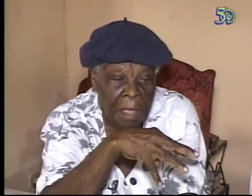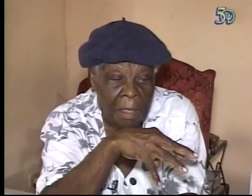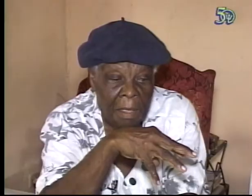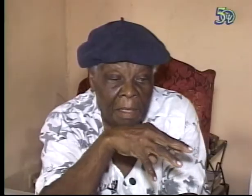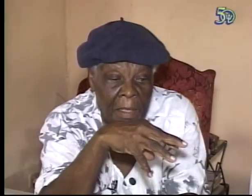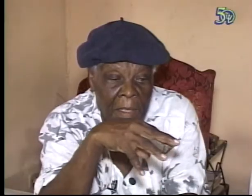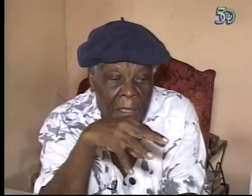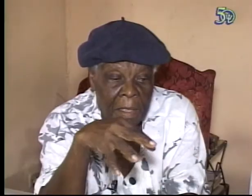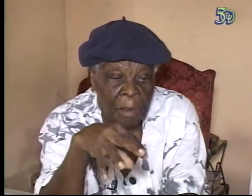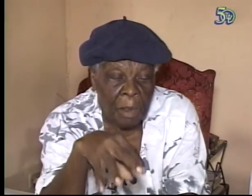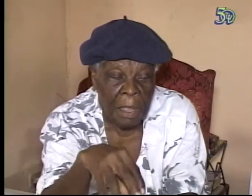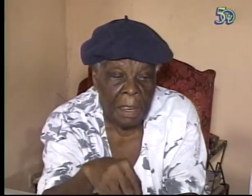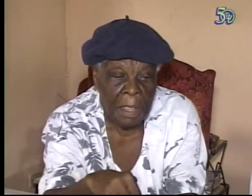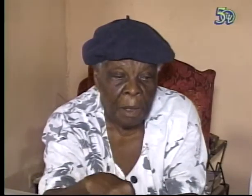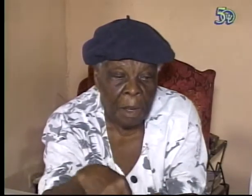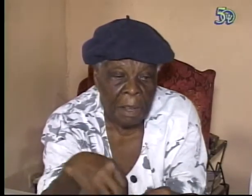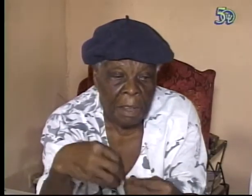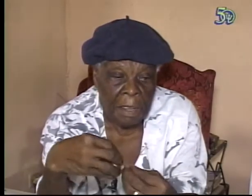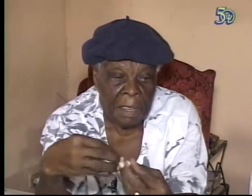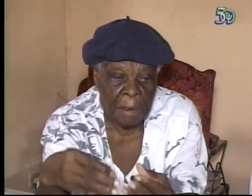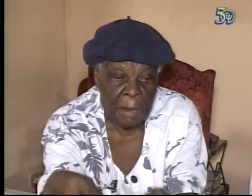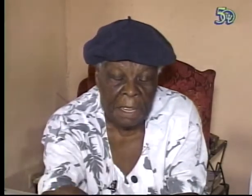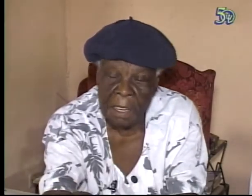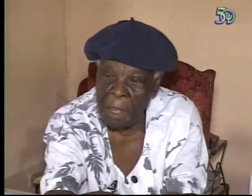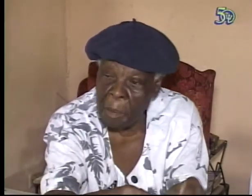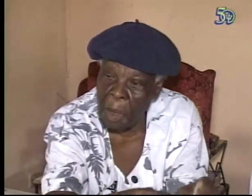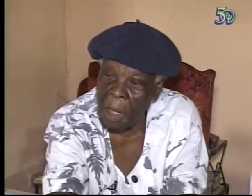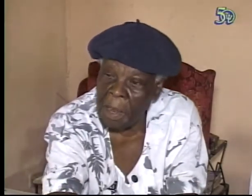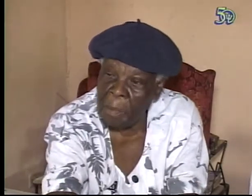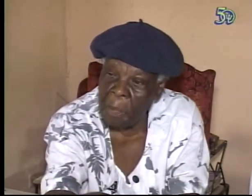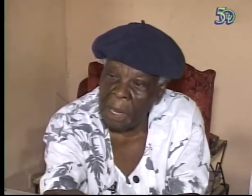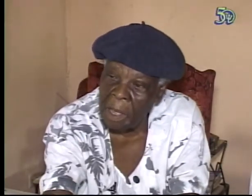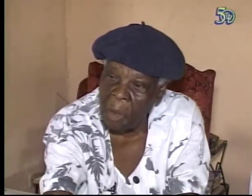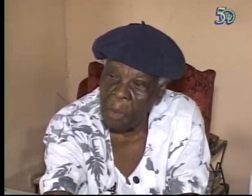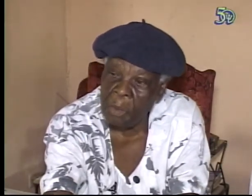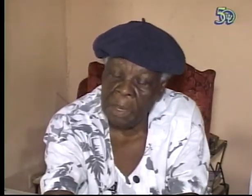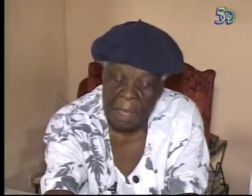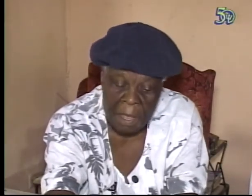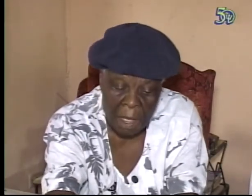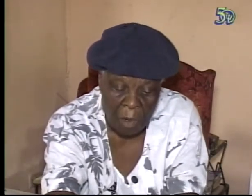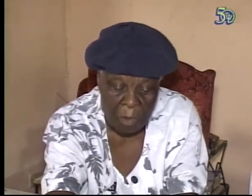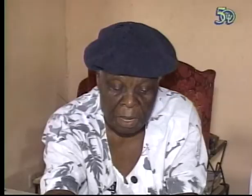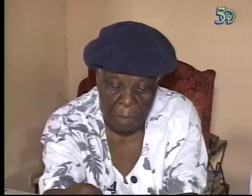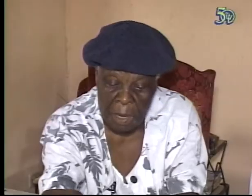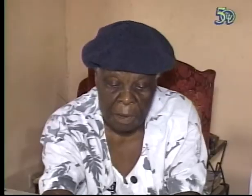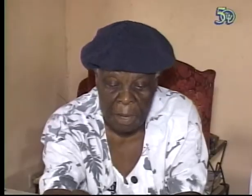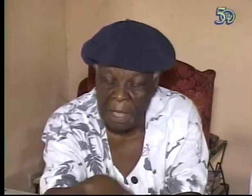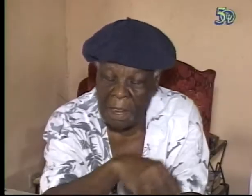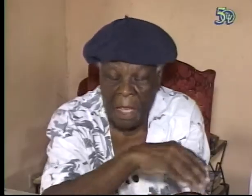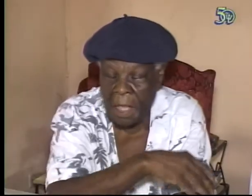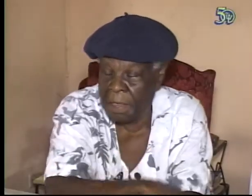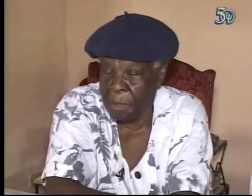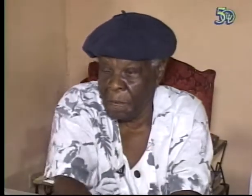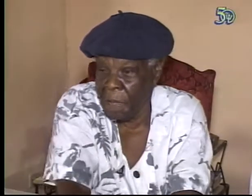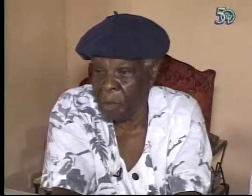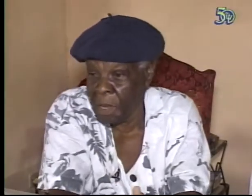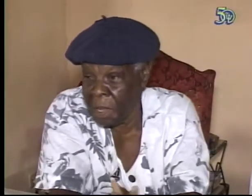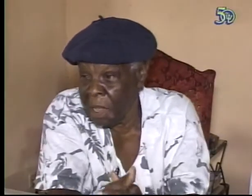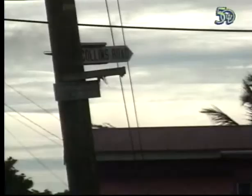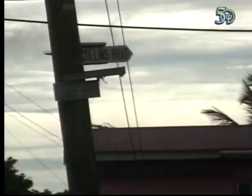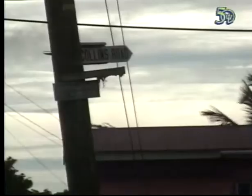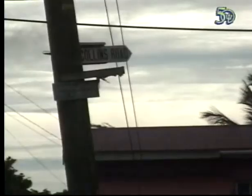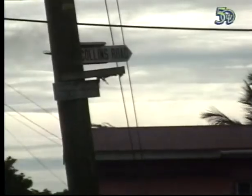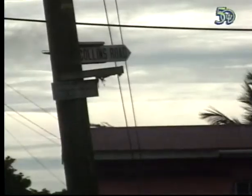ground, then, you know, like the generation come on and build houses and get houses, but down here they have so many